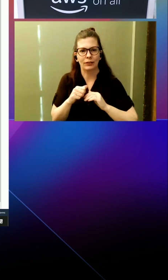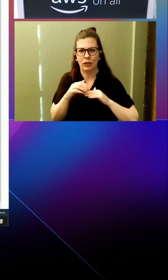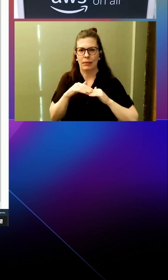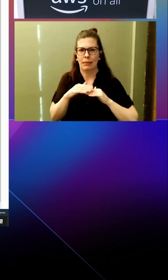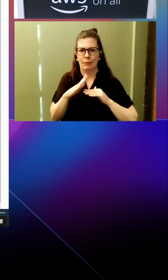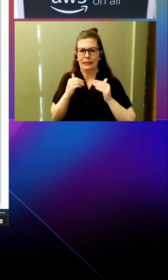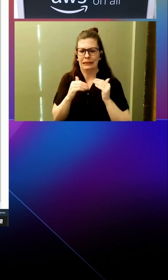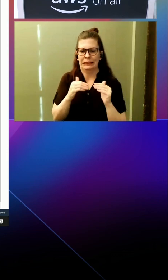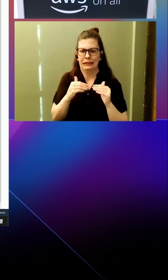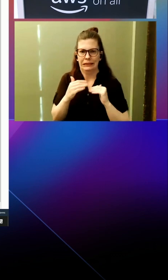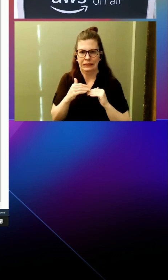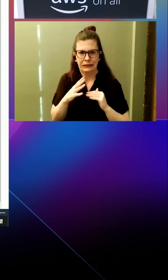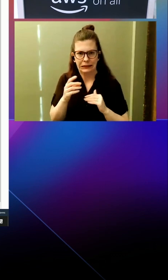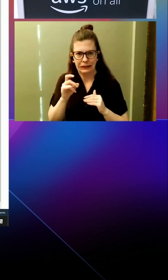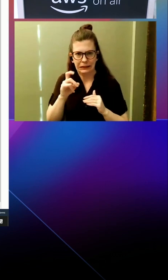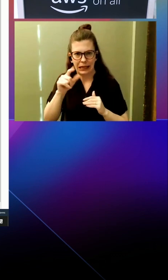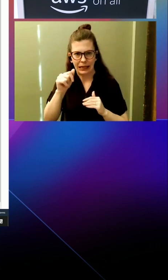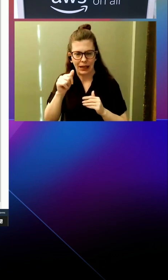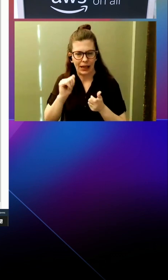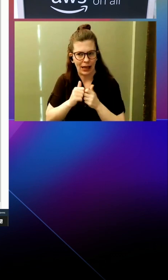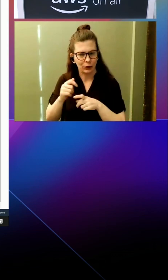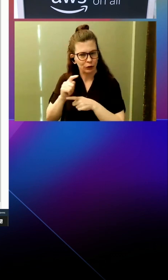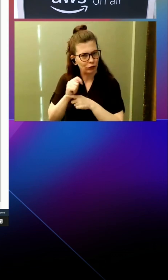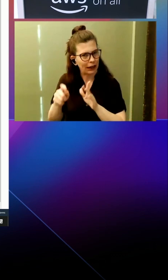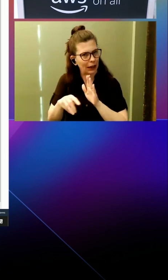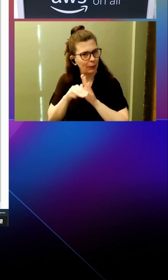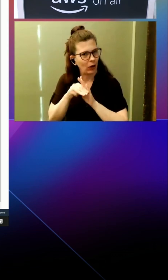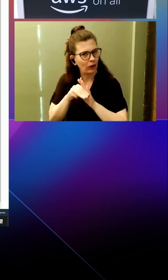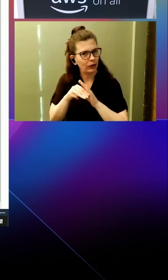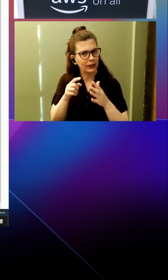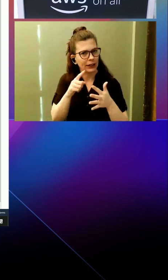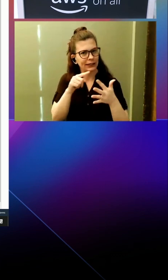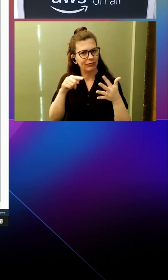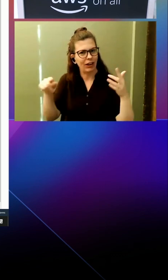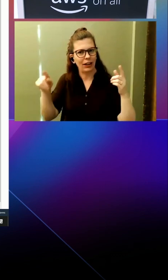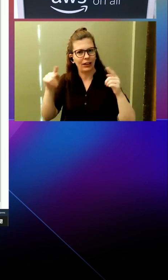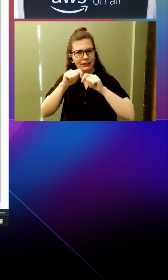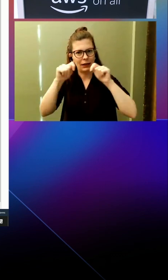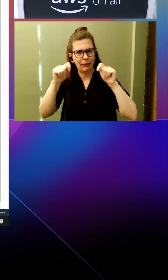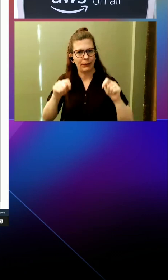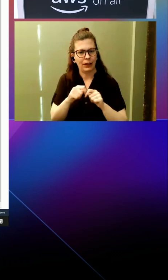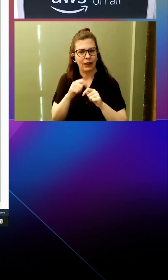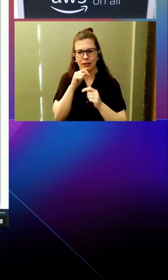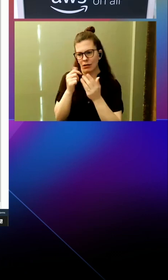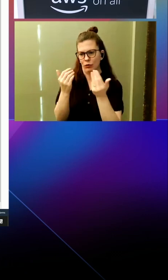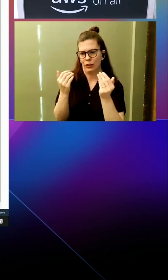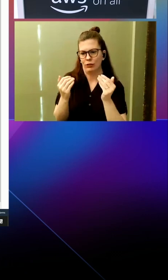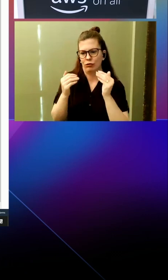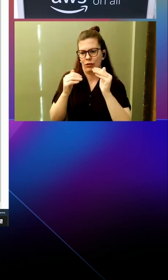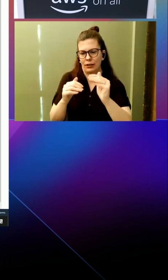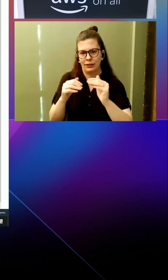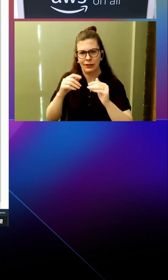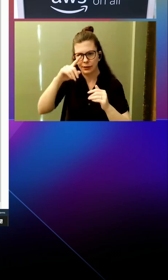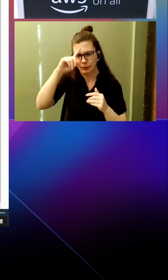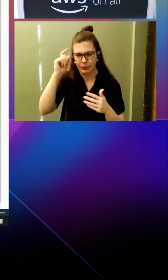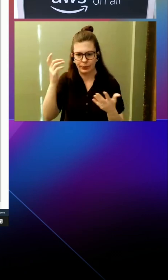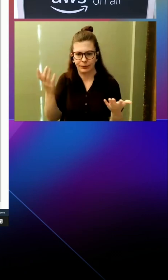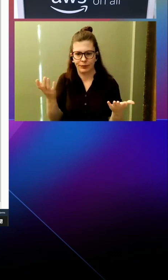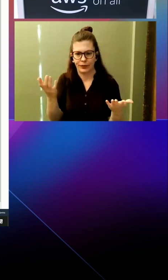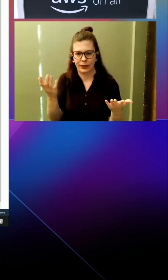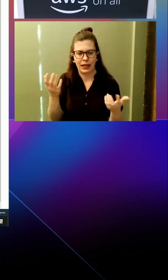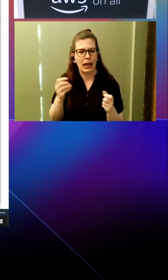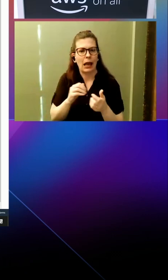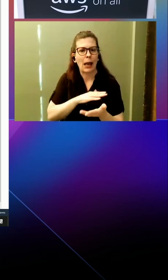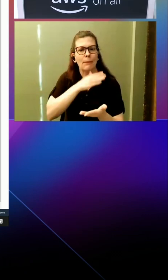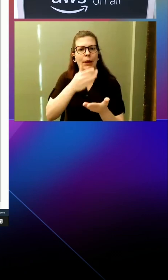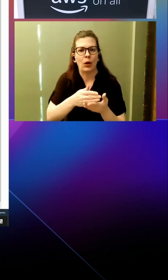a model that can go across different templates and not be restricted by, the amount of data that you have?